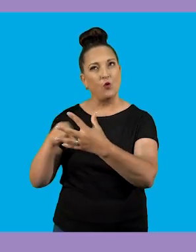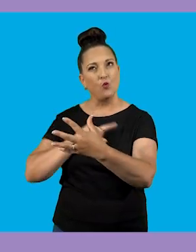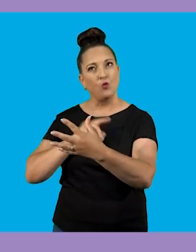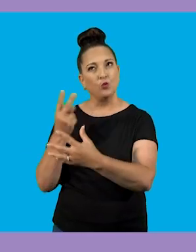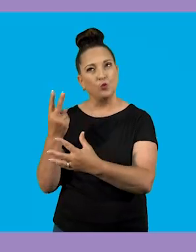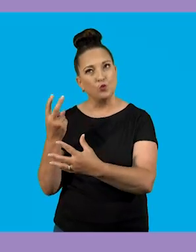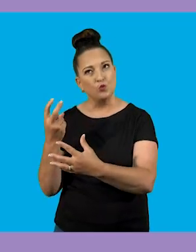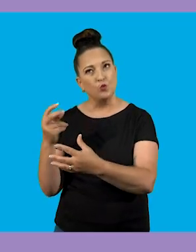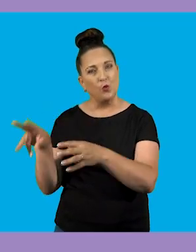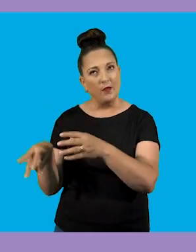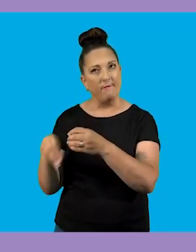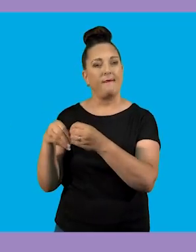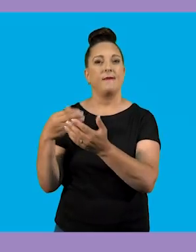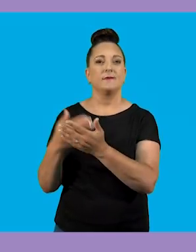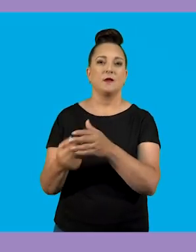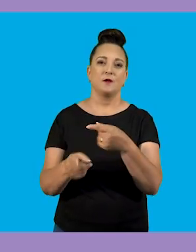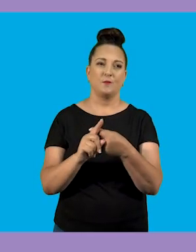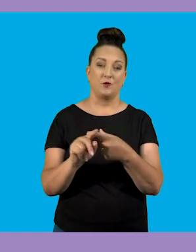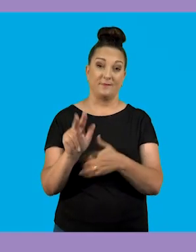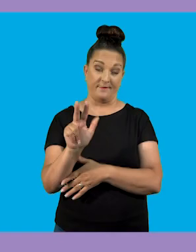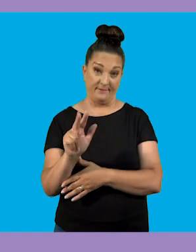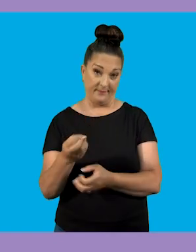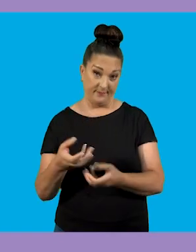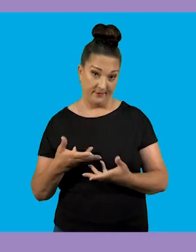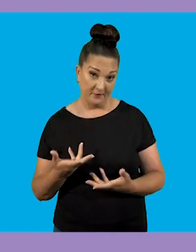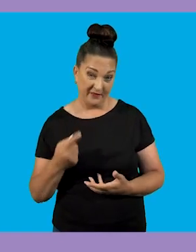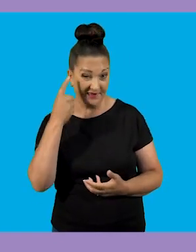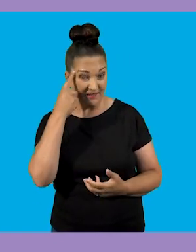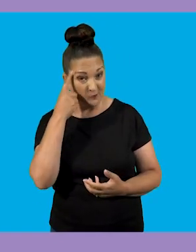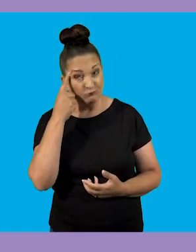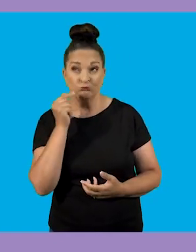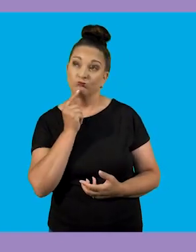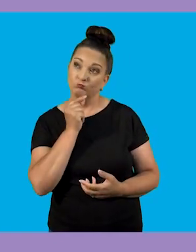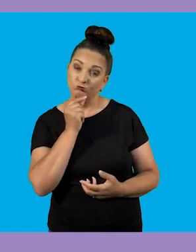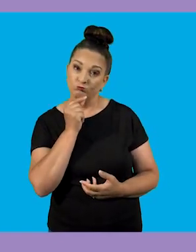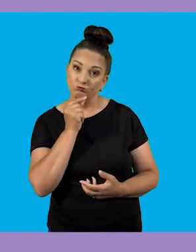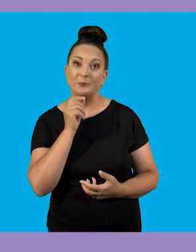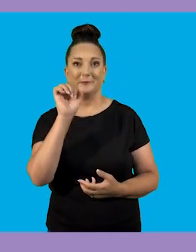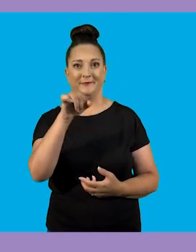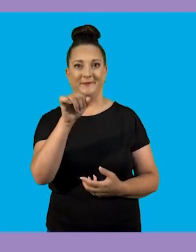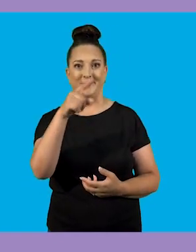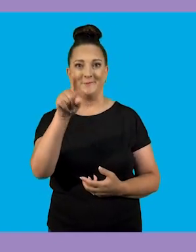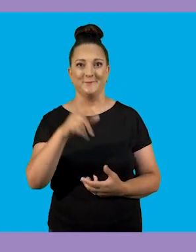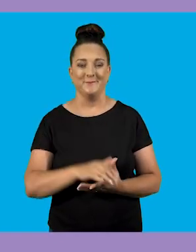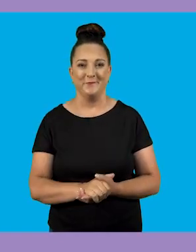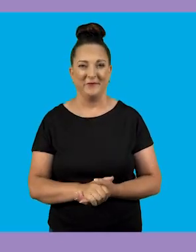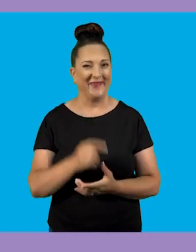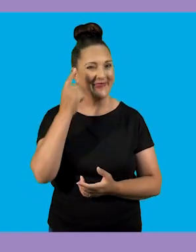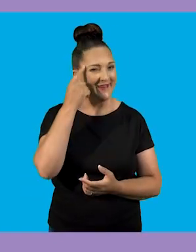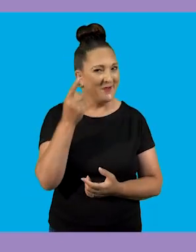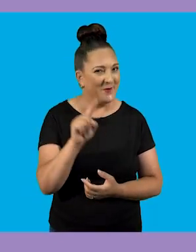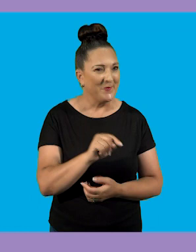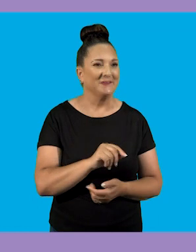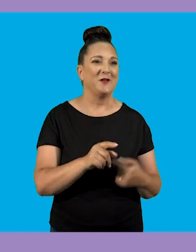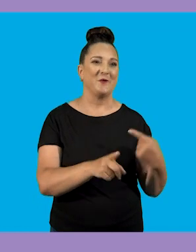16 that when added give us a positive 8. Can you think of those factors? Yes, you are